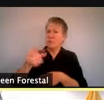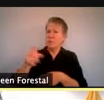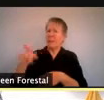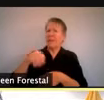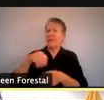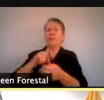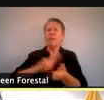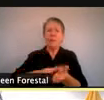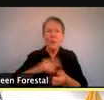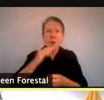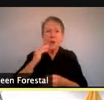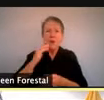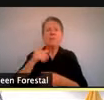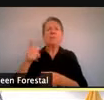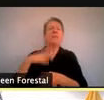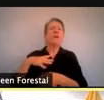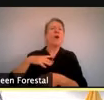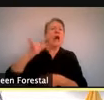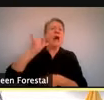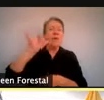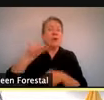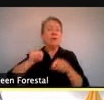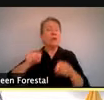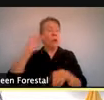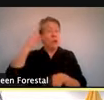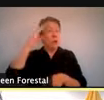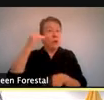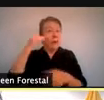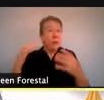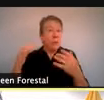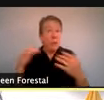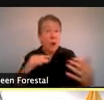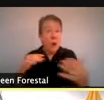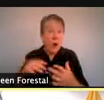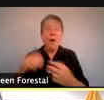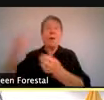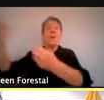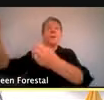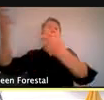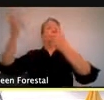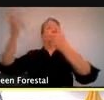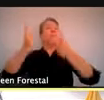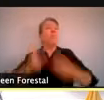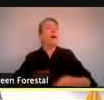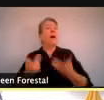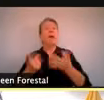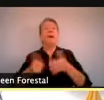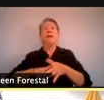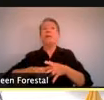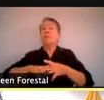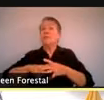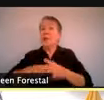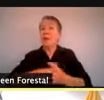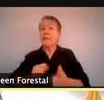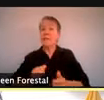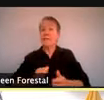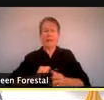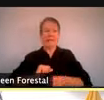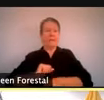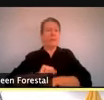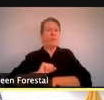during the Korean War, and when he returned home, embarked on a life that would include work as a self-employed lumberjack